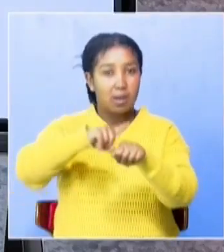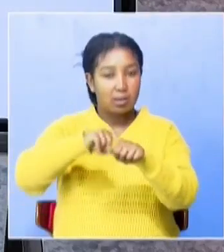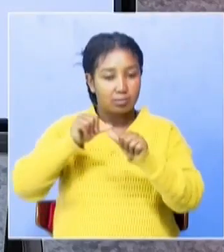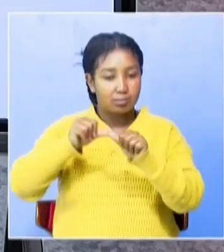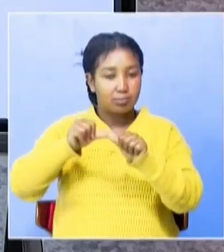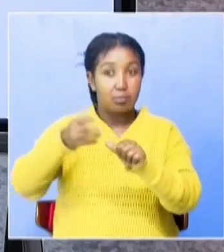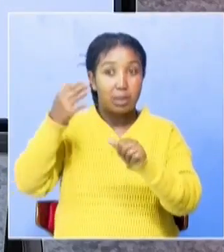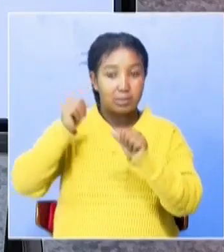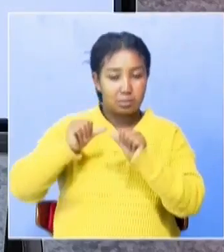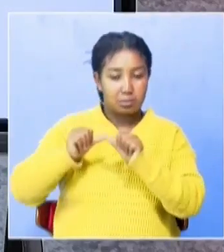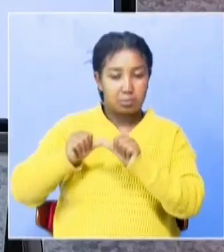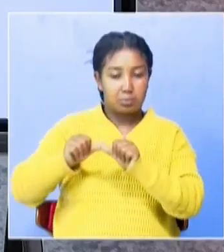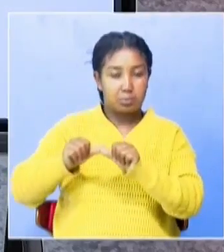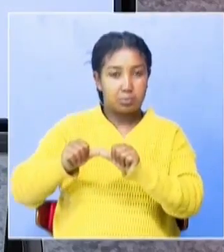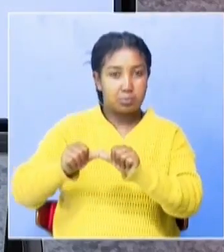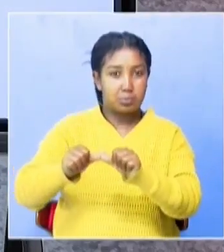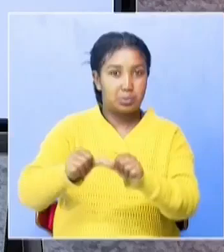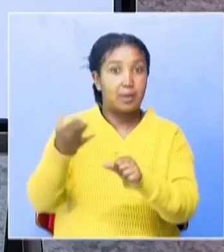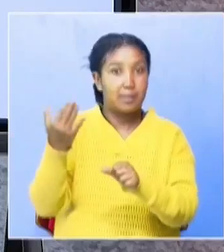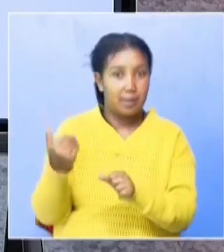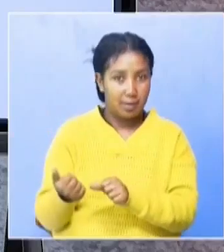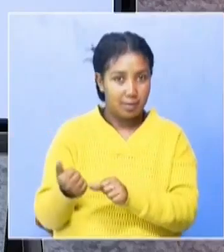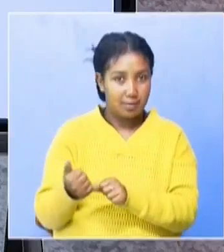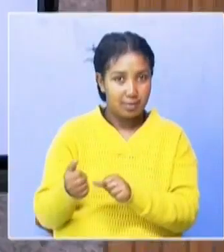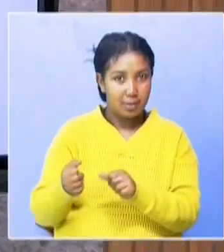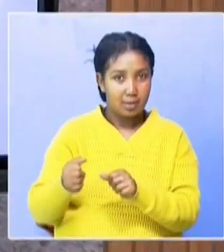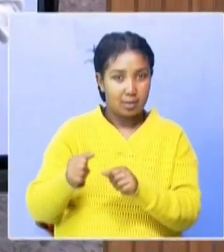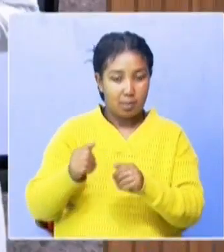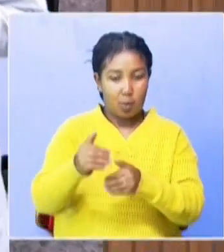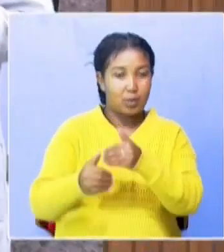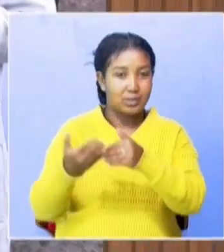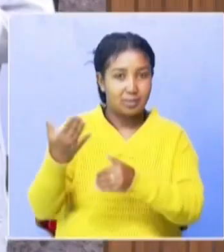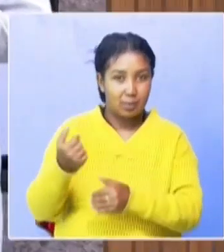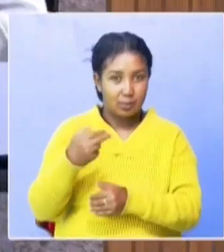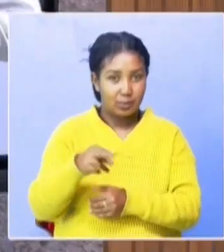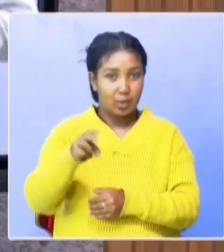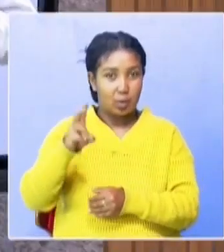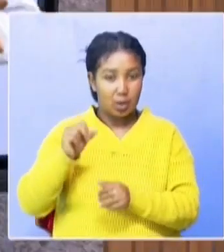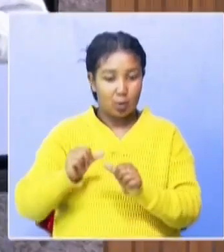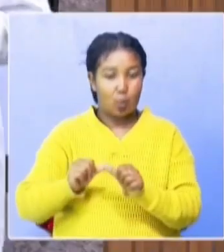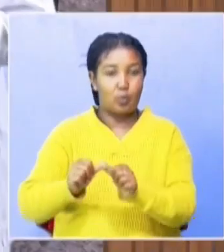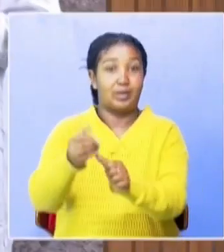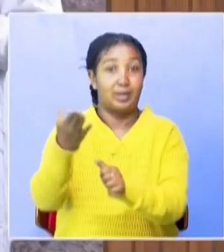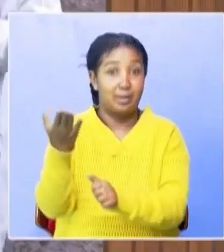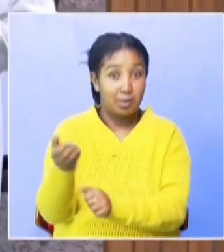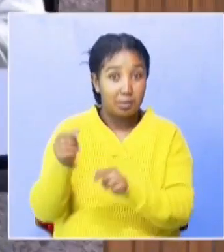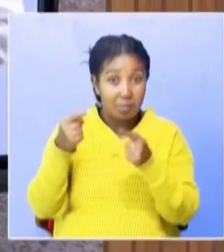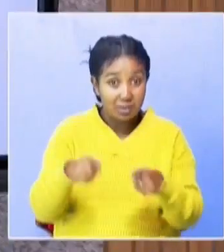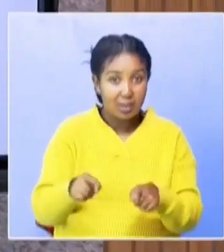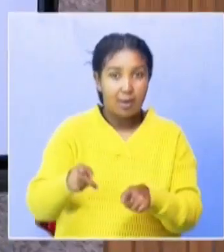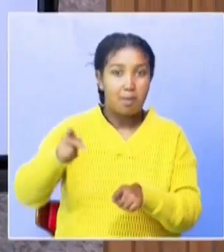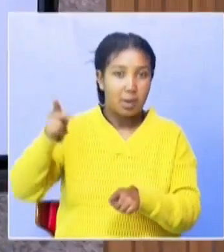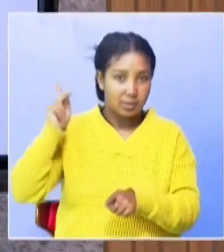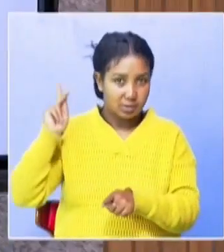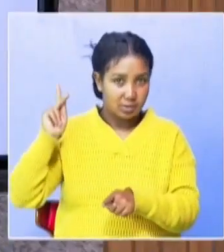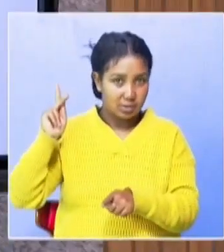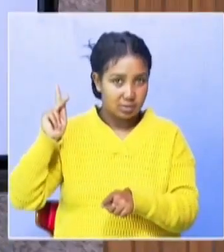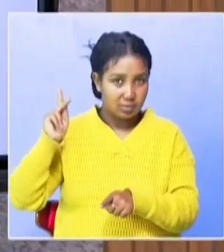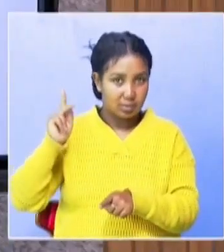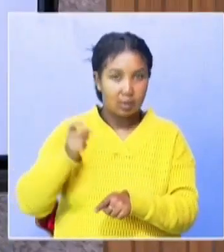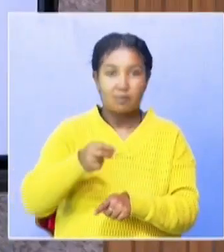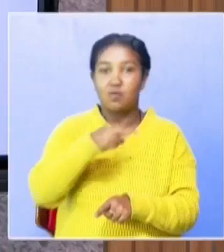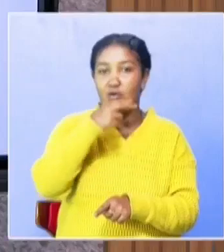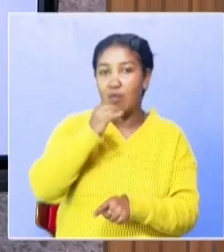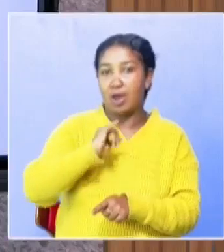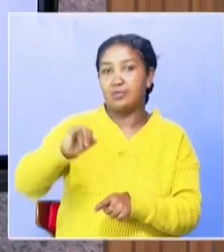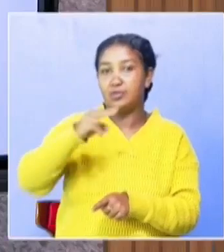in the past, there were what? In progress, or there were continuity. Because here is verb energy,